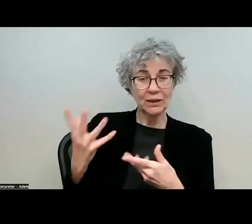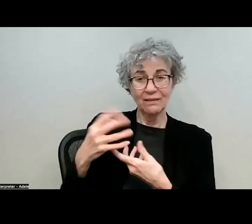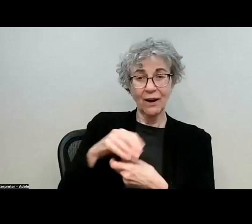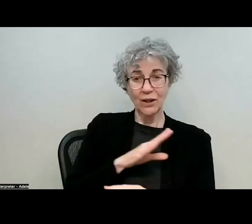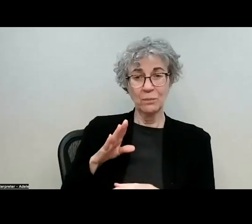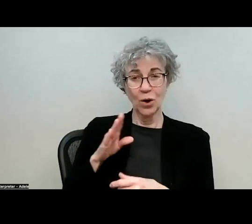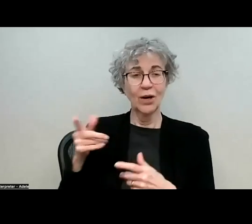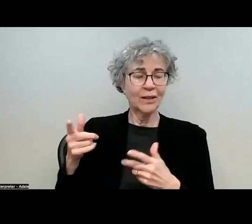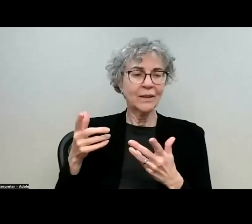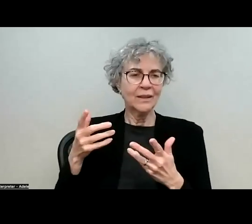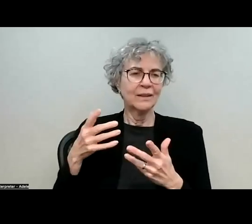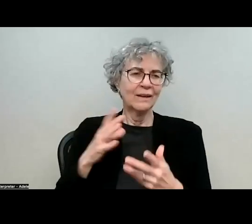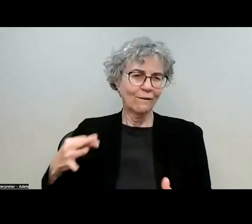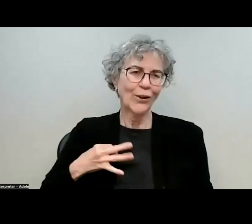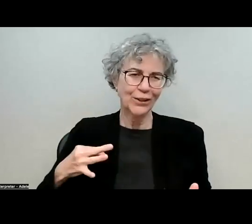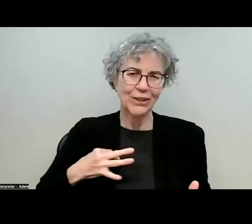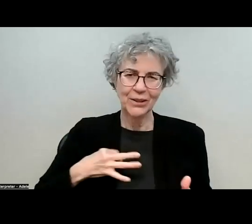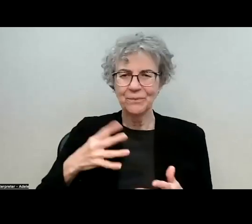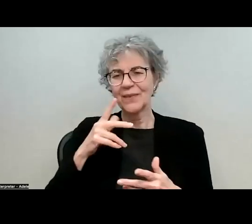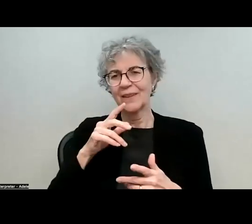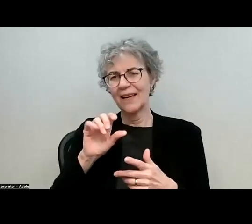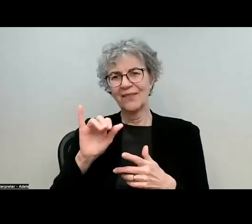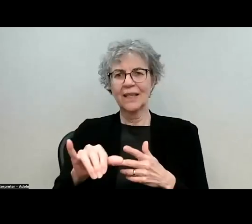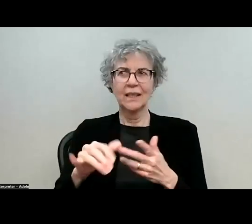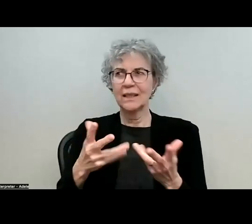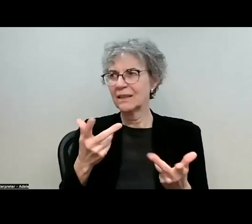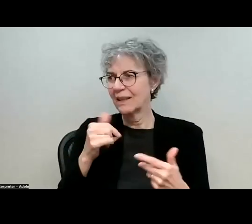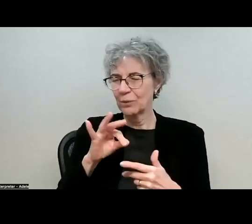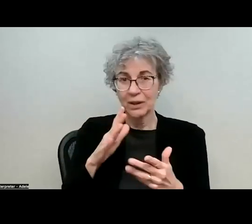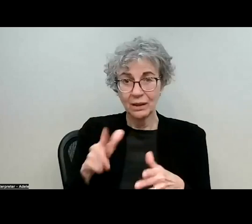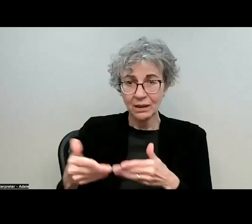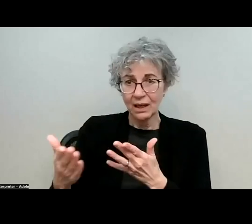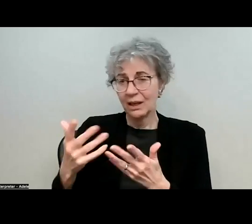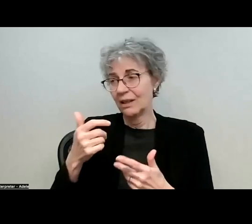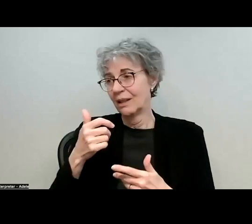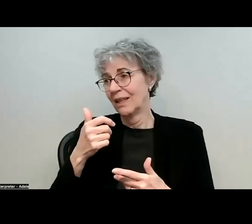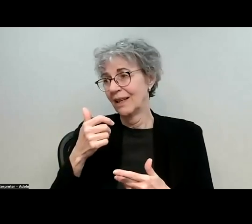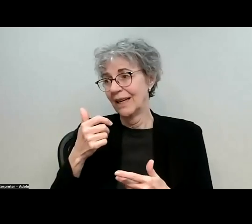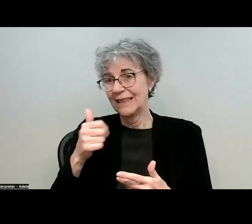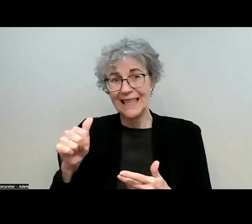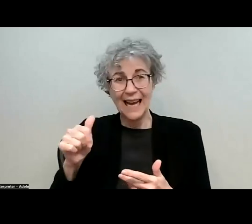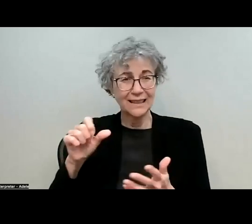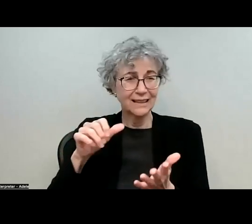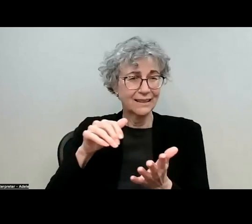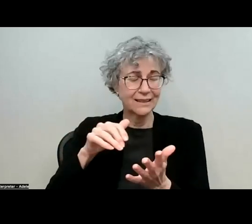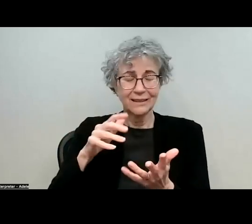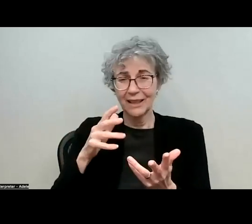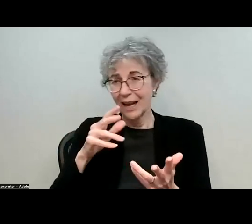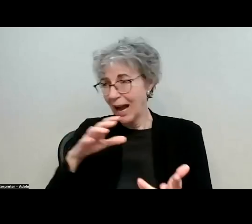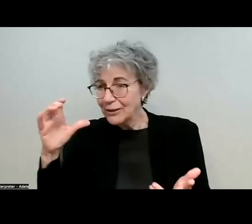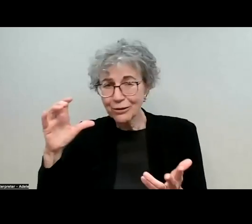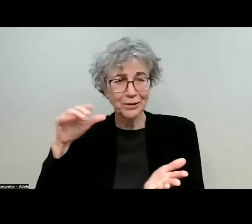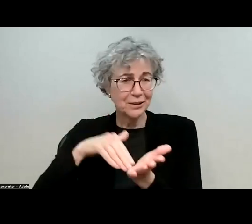to get around. And when we're bringing proposals that are, you know, tens and even hundreds of millions of dollars in scale, and all of our scales are different,